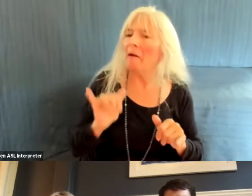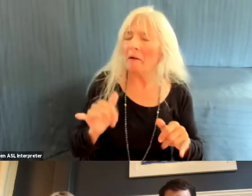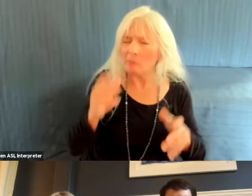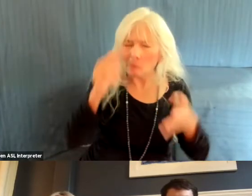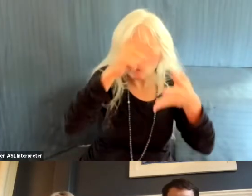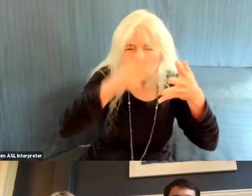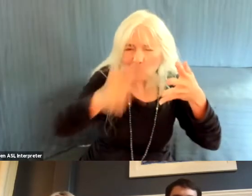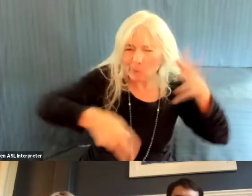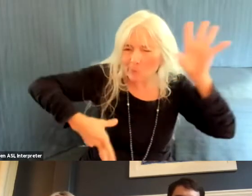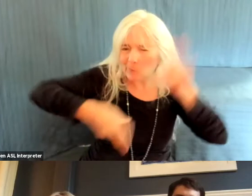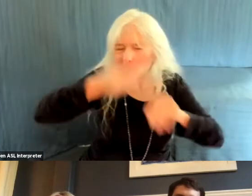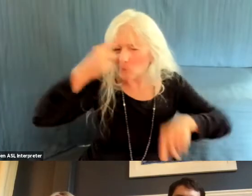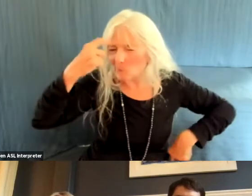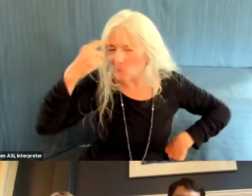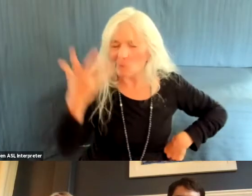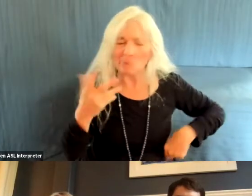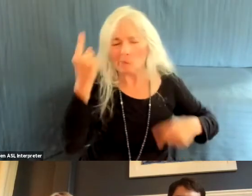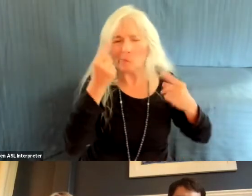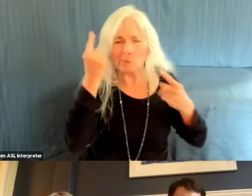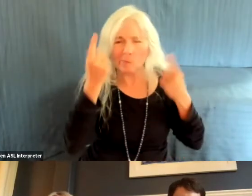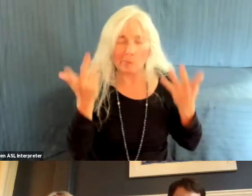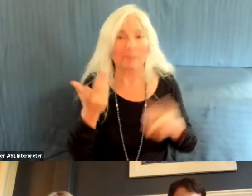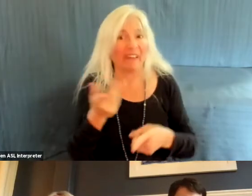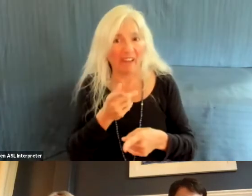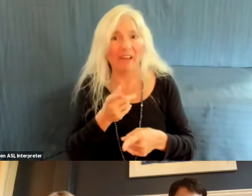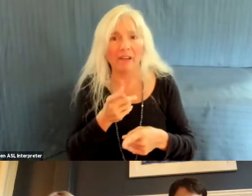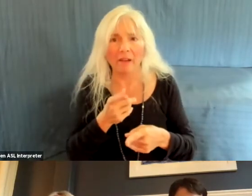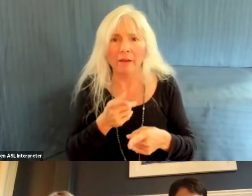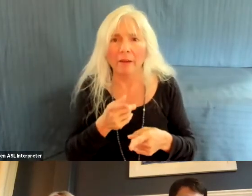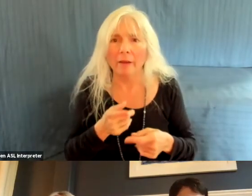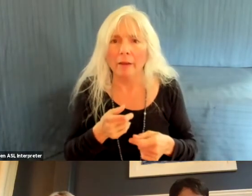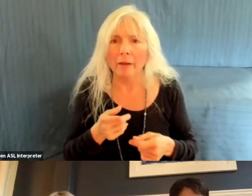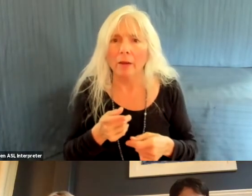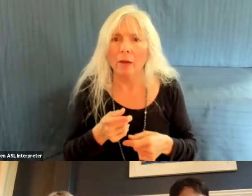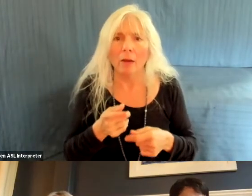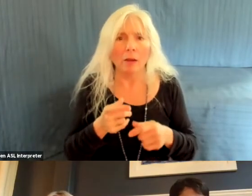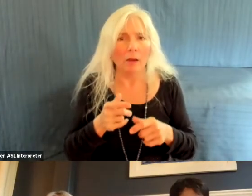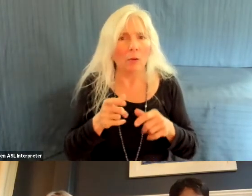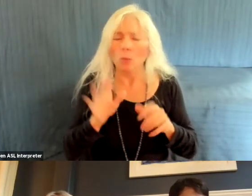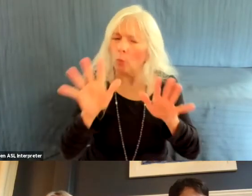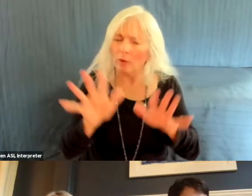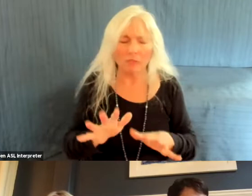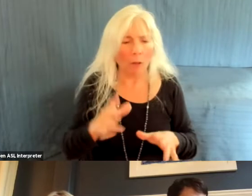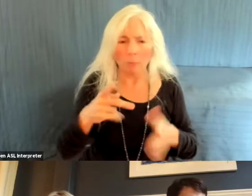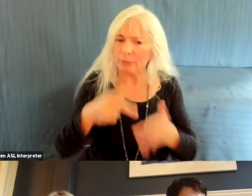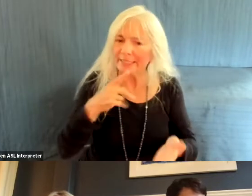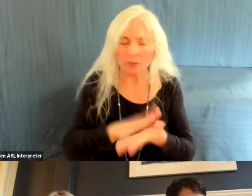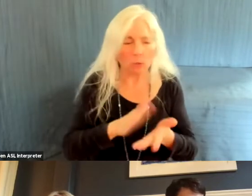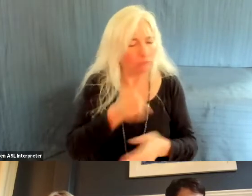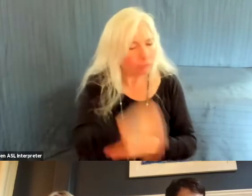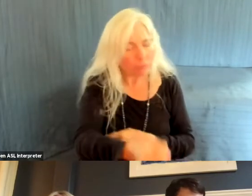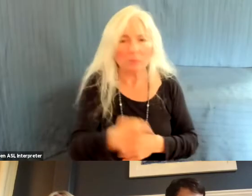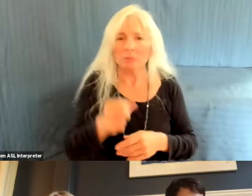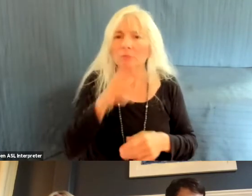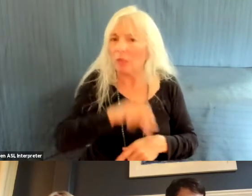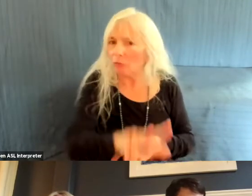see, what might be happening here. It was really in preschool too. We had wonderful people. We put him in preschool right at age 3, and